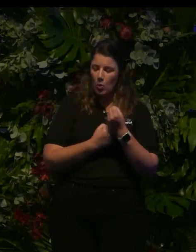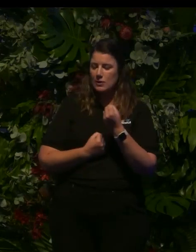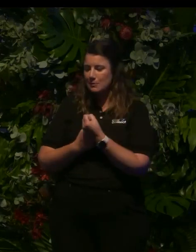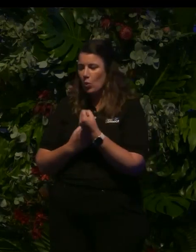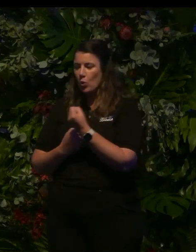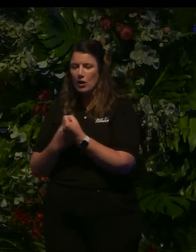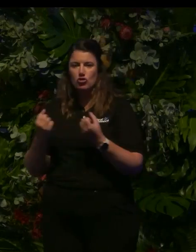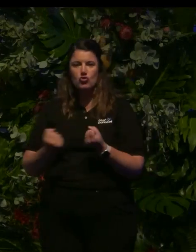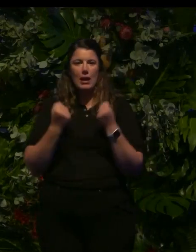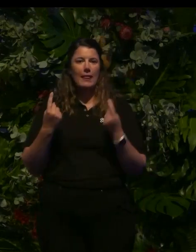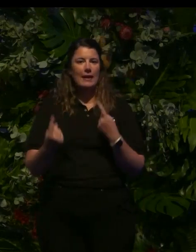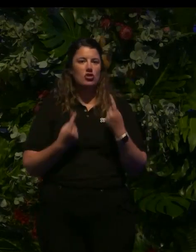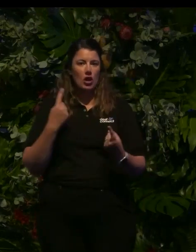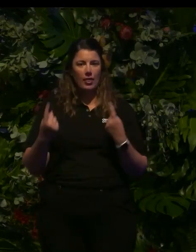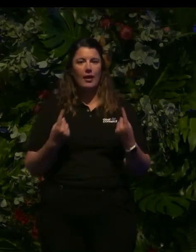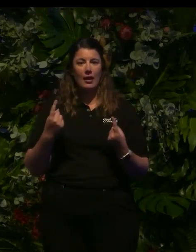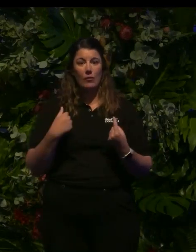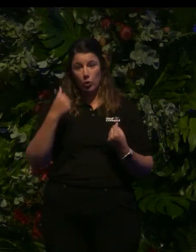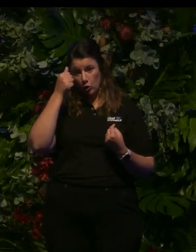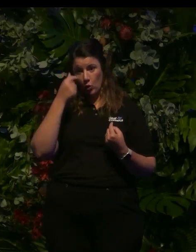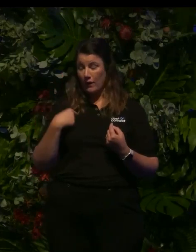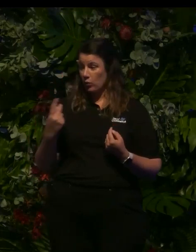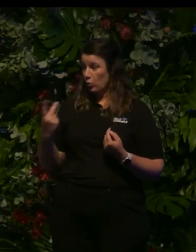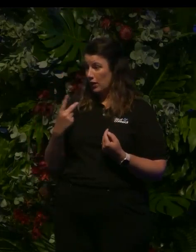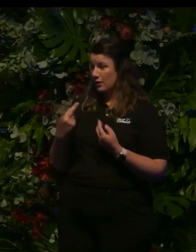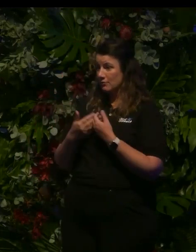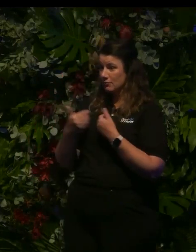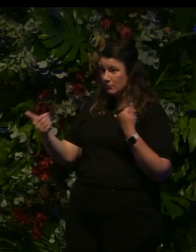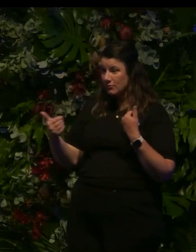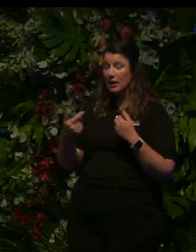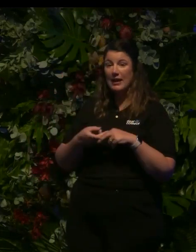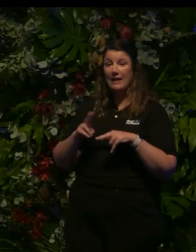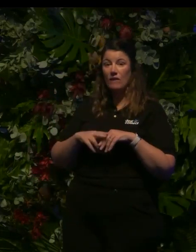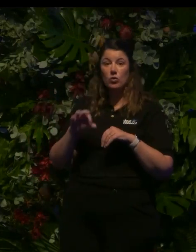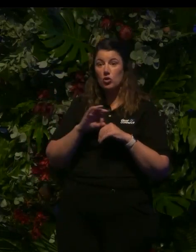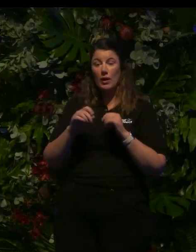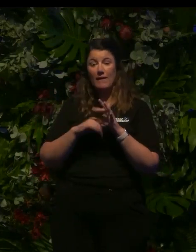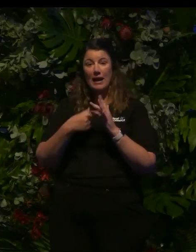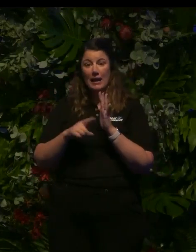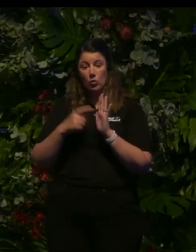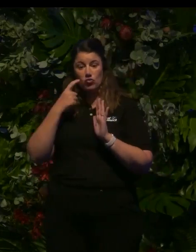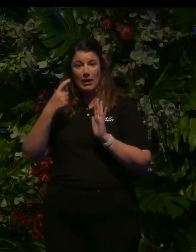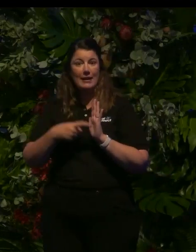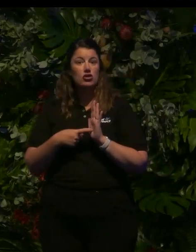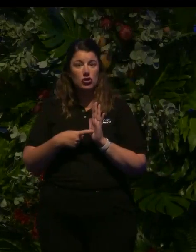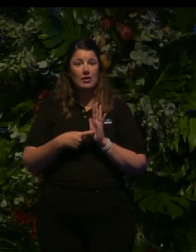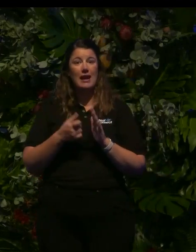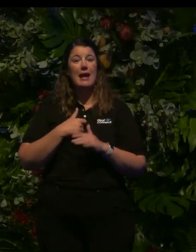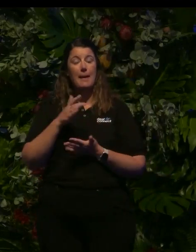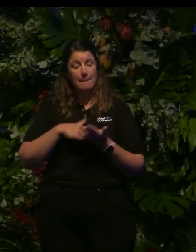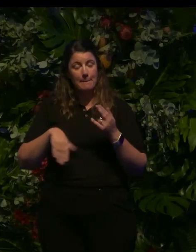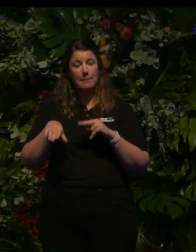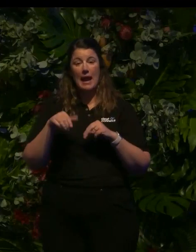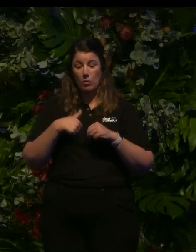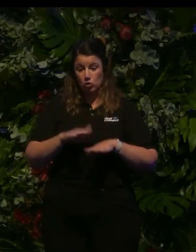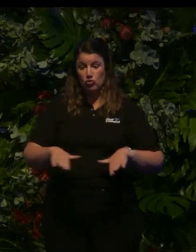did understand whatever happens, even if we split together, even if we don't have the legal recognized, our children